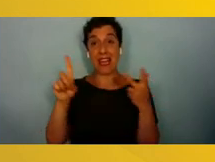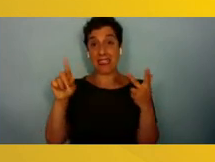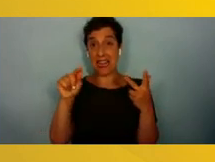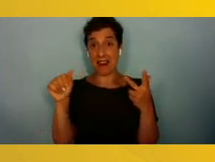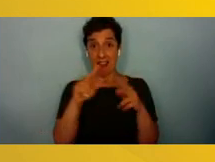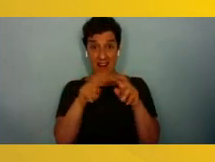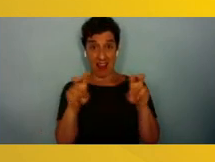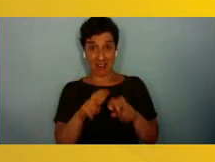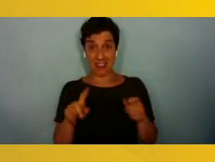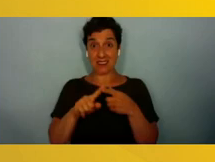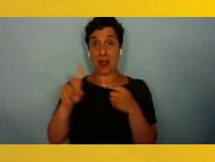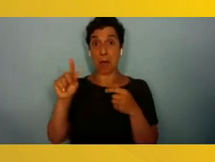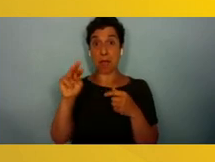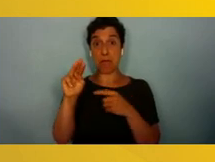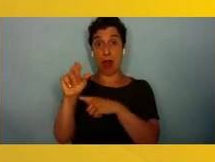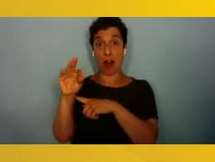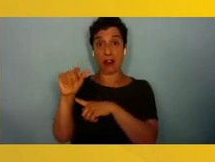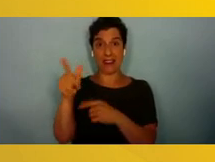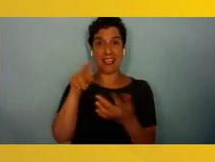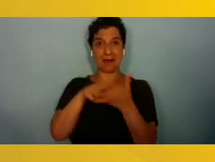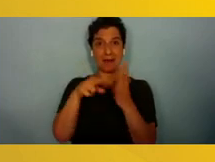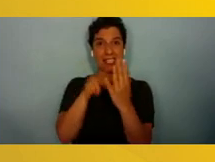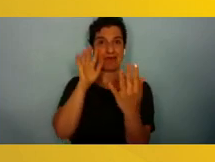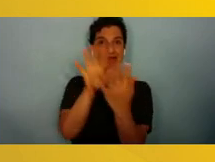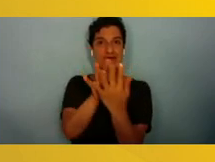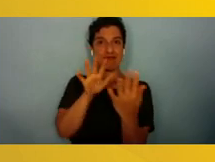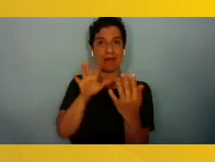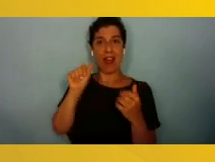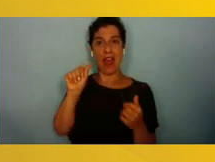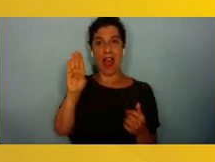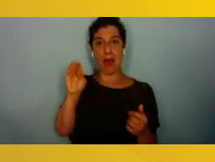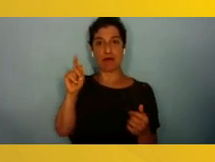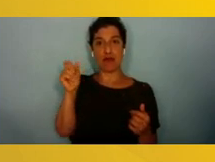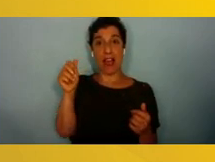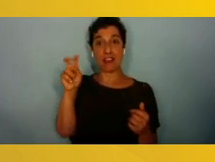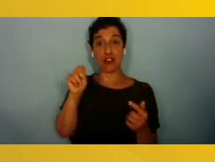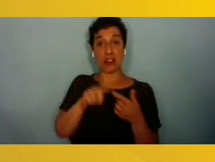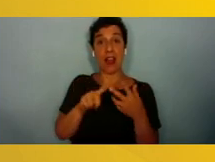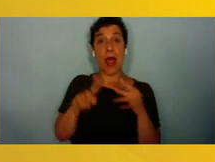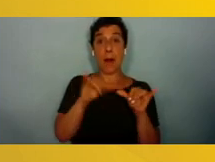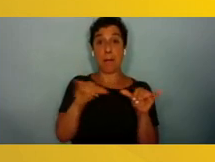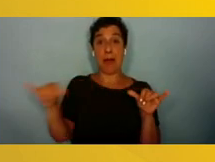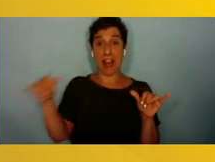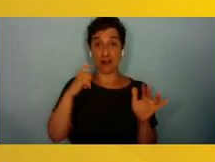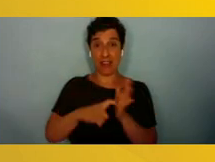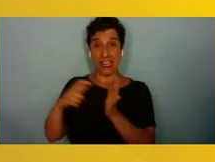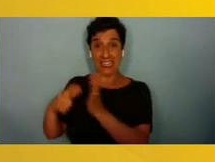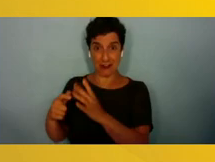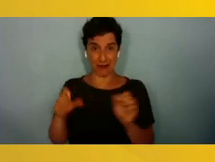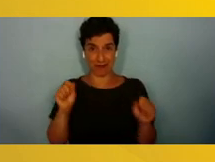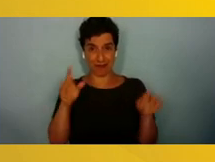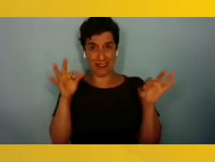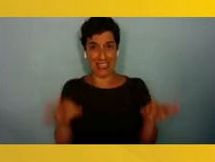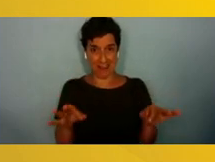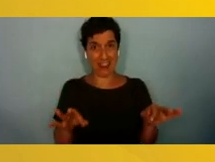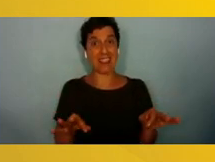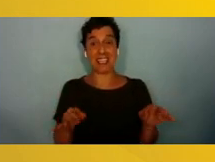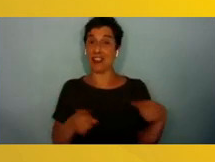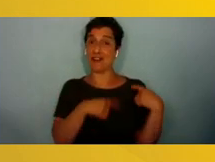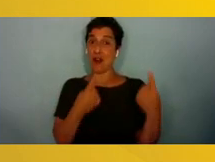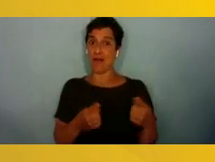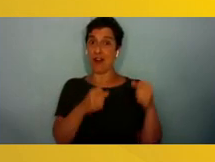of abstraction, and pattern recognition, definitely, yes. What they've done so far is very heavy on